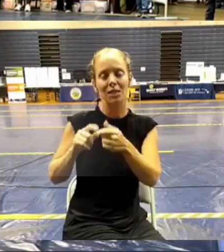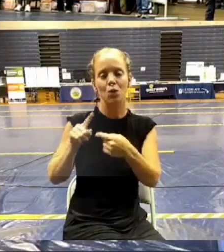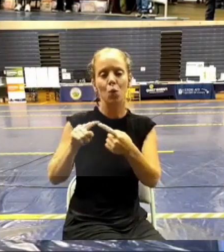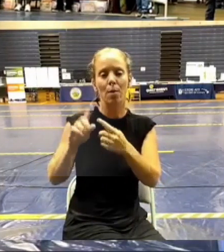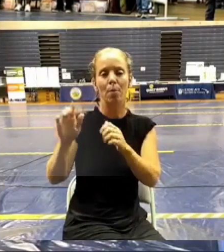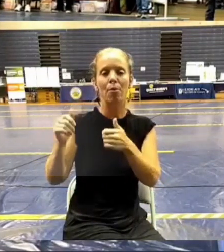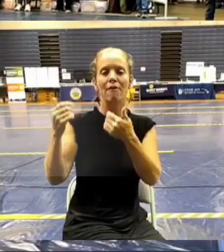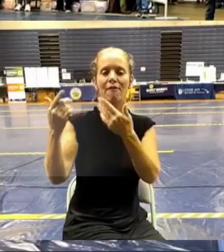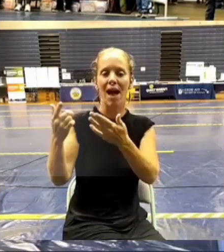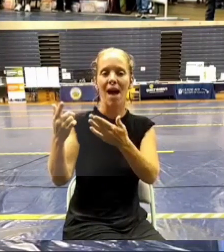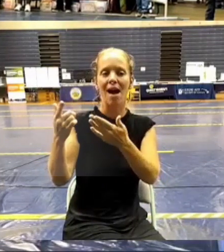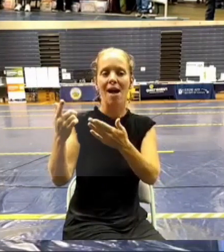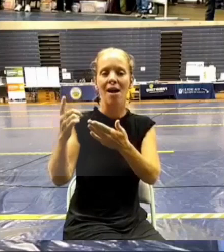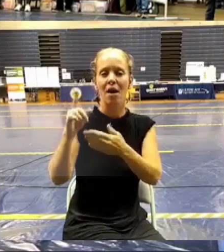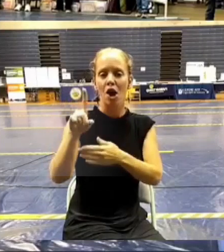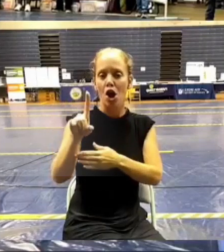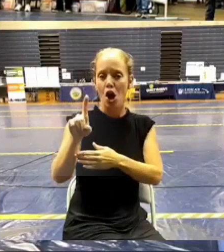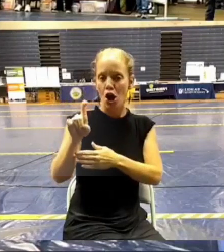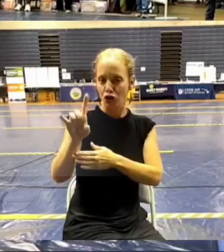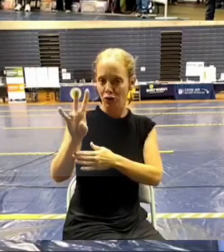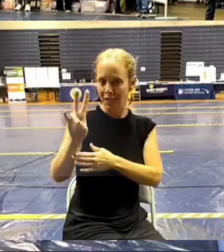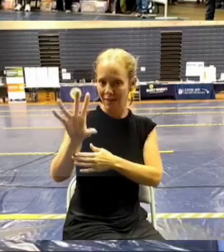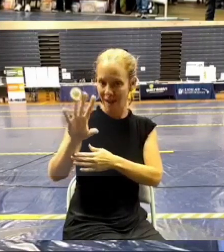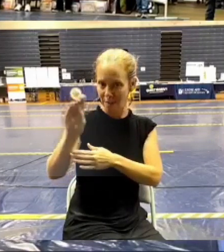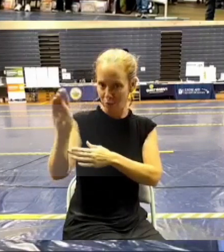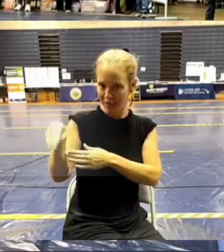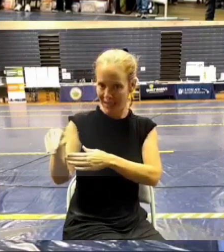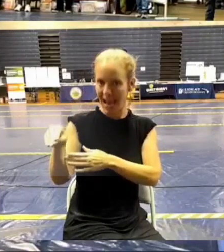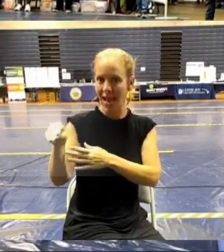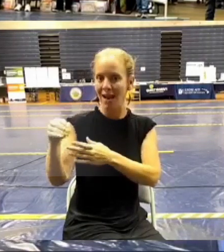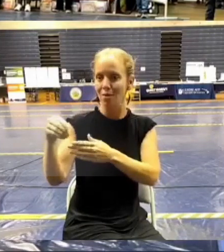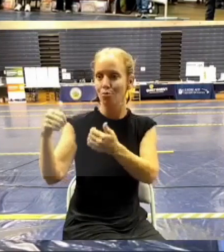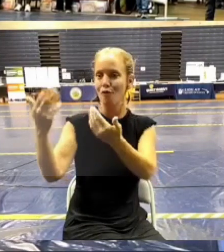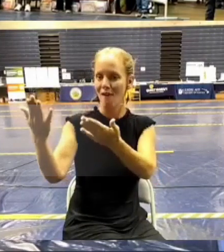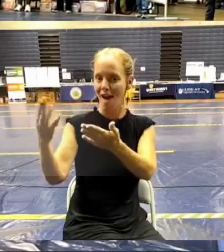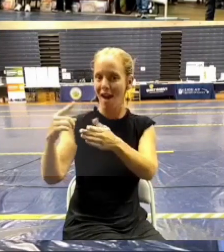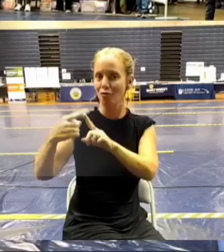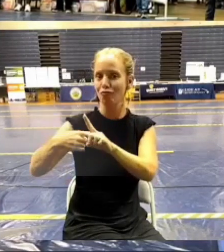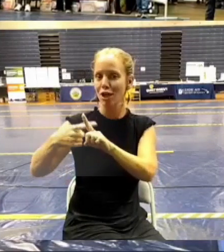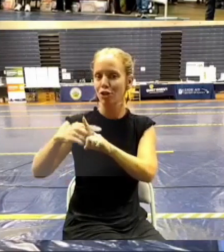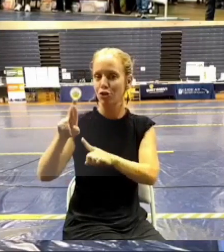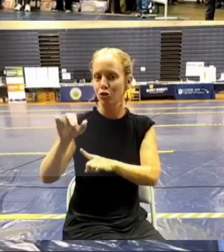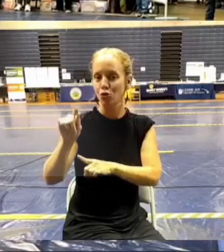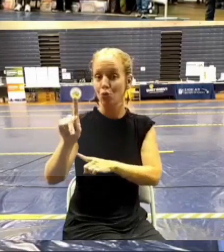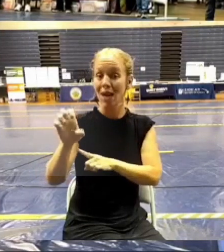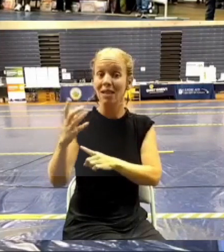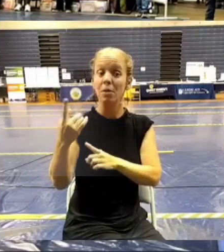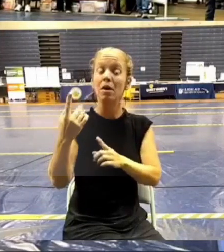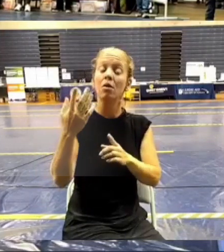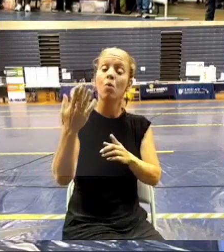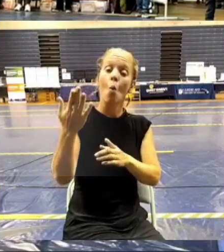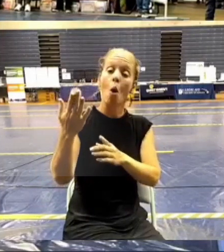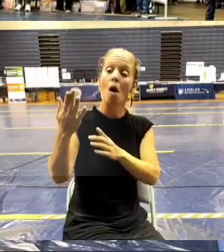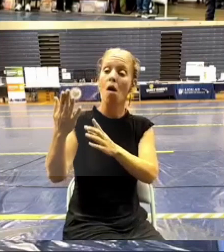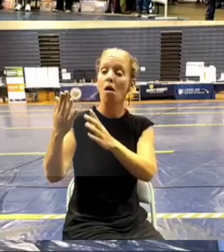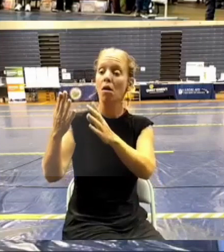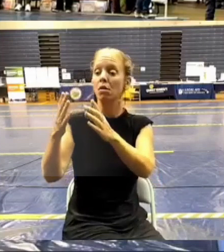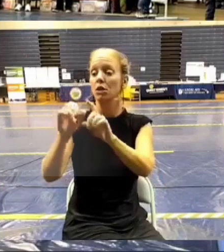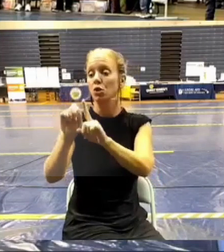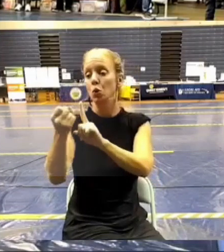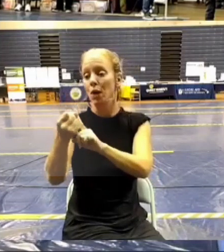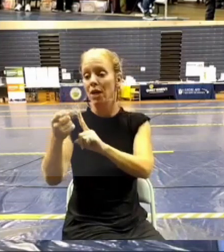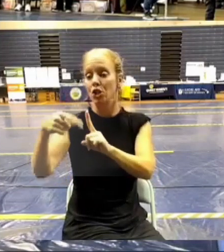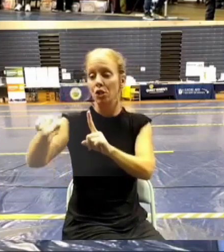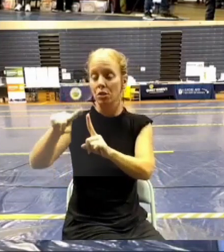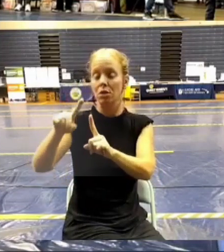someone 175% fair market rental rate and let them go rent. So if someone else is renting that's been displaced, we know